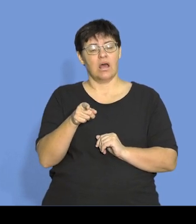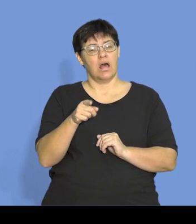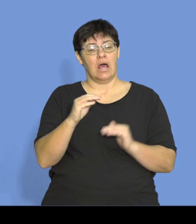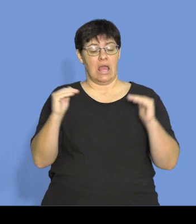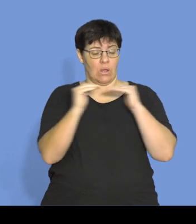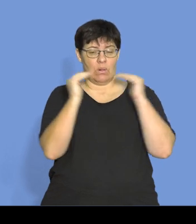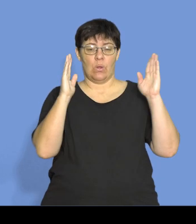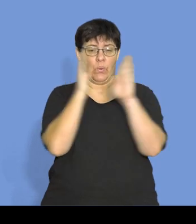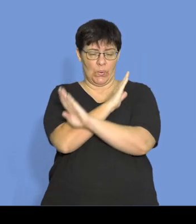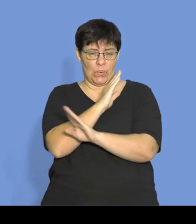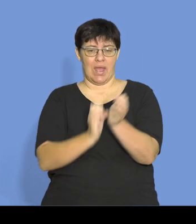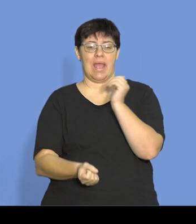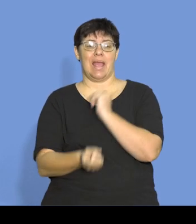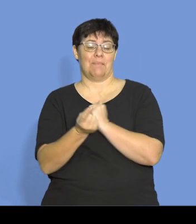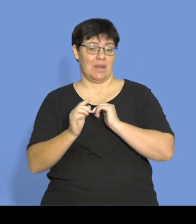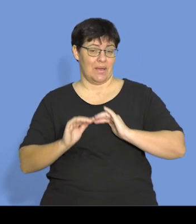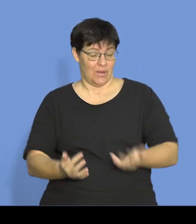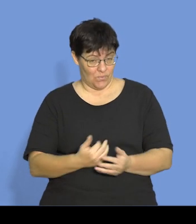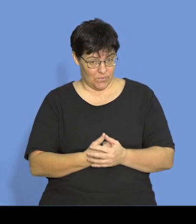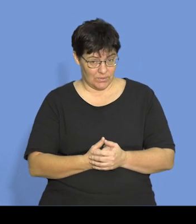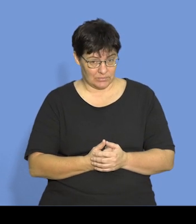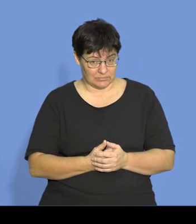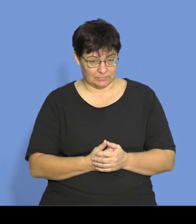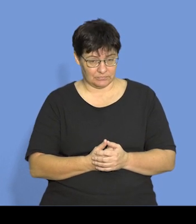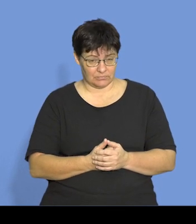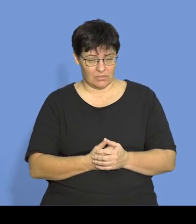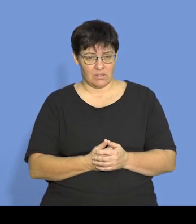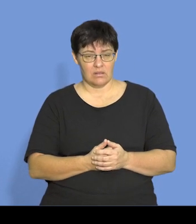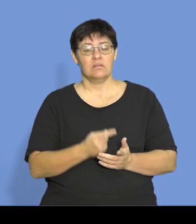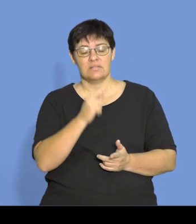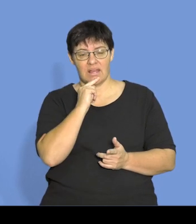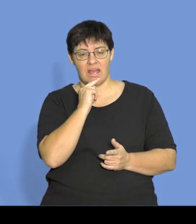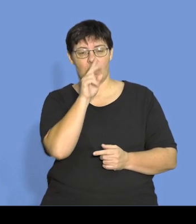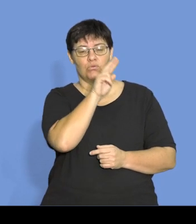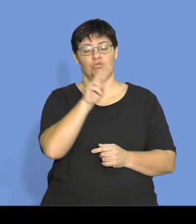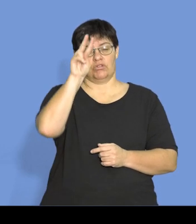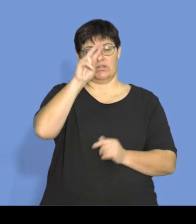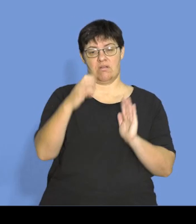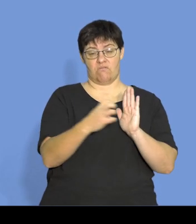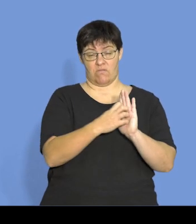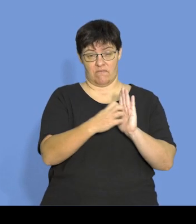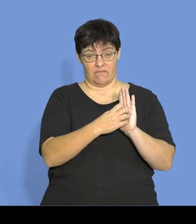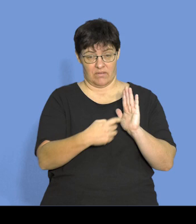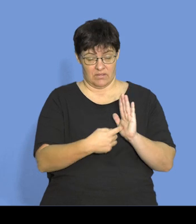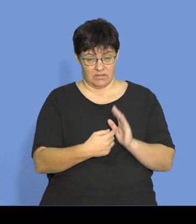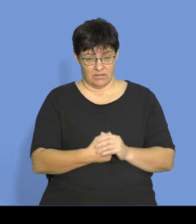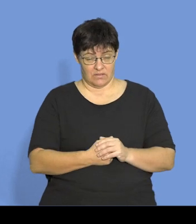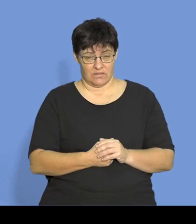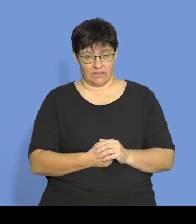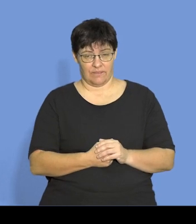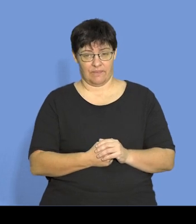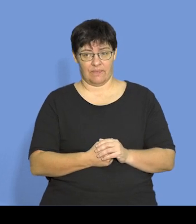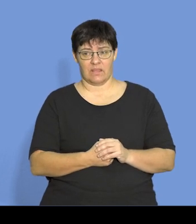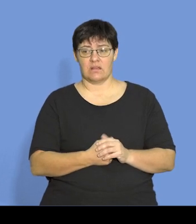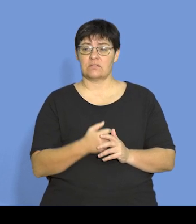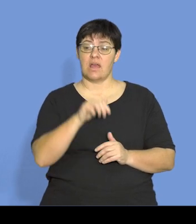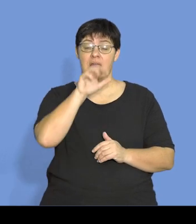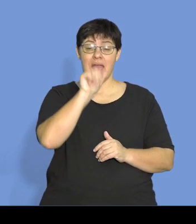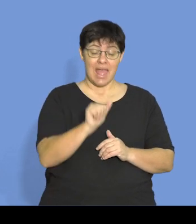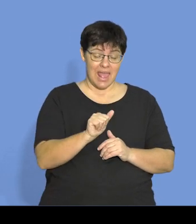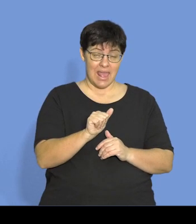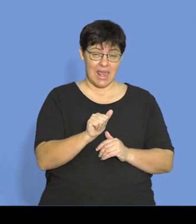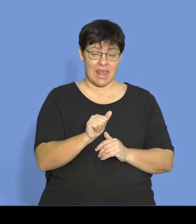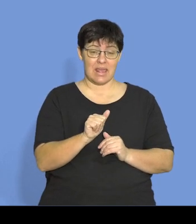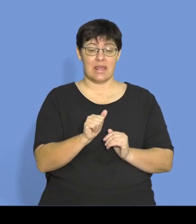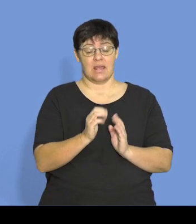thing comes into play when we are talking about a quadratic graph. So remember that this is when a is